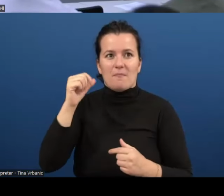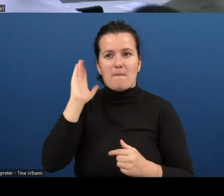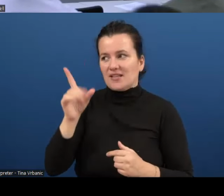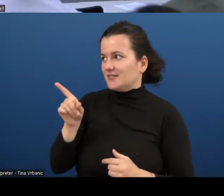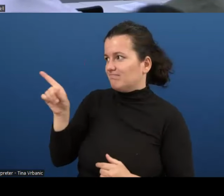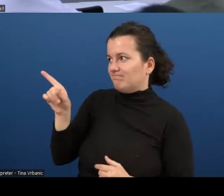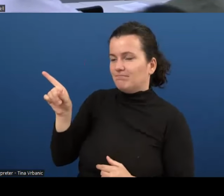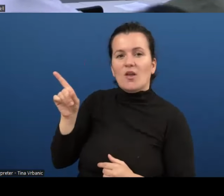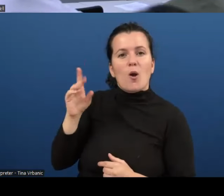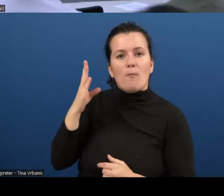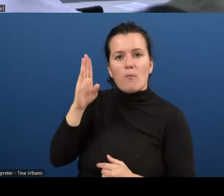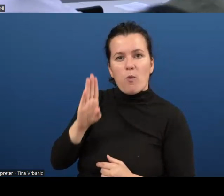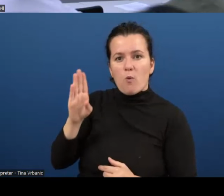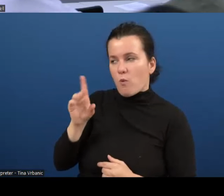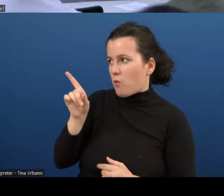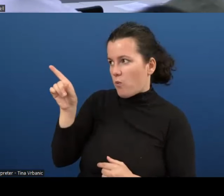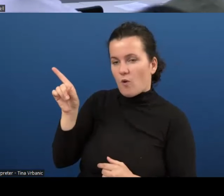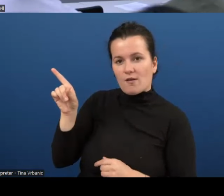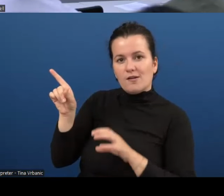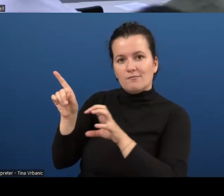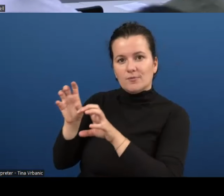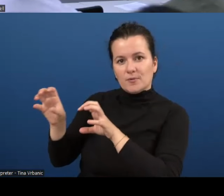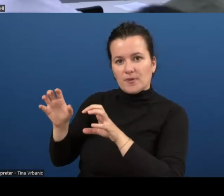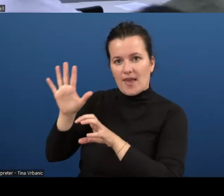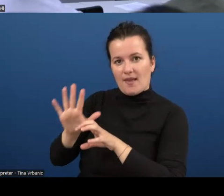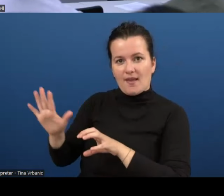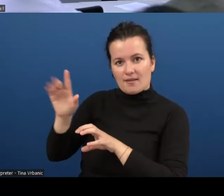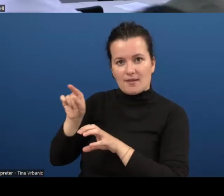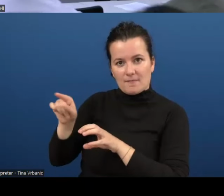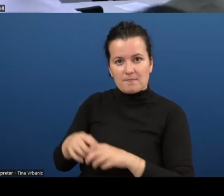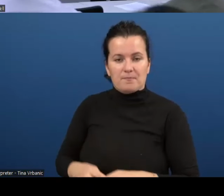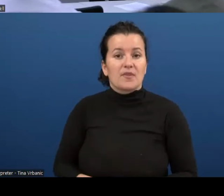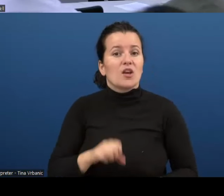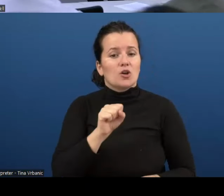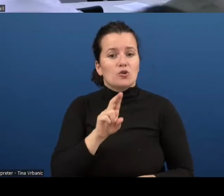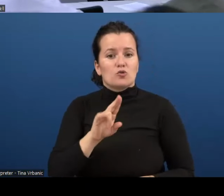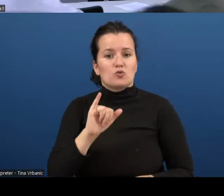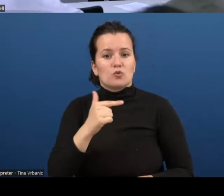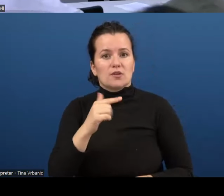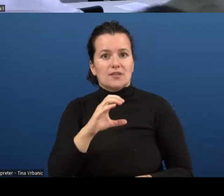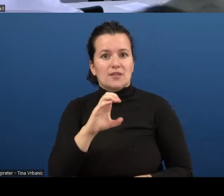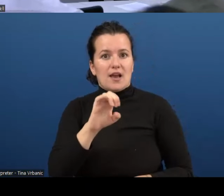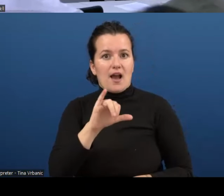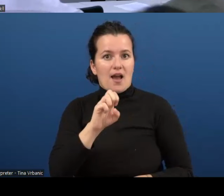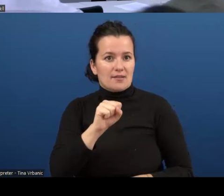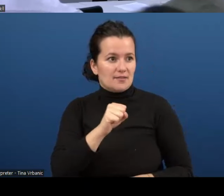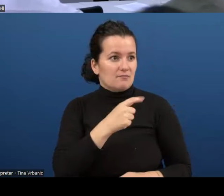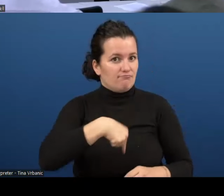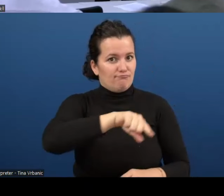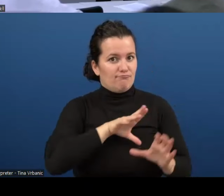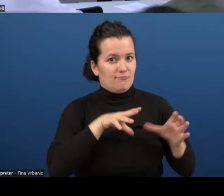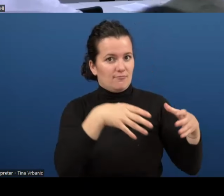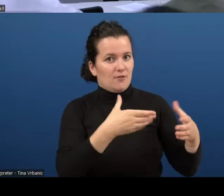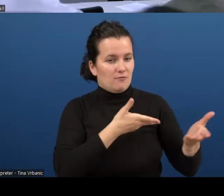that yeah, several people are working on that. So one thing is that it's better to